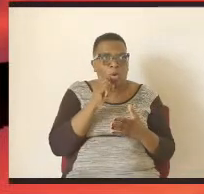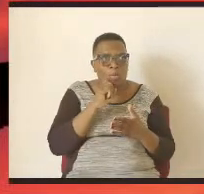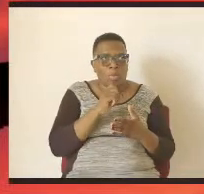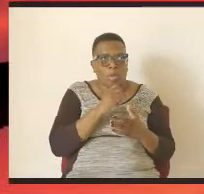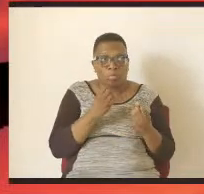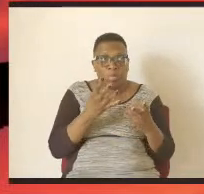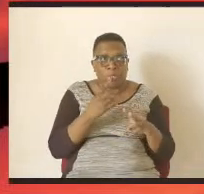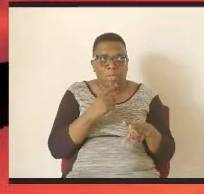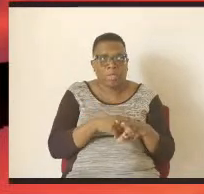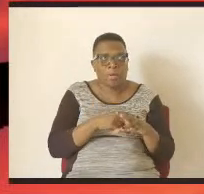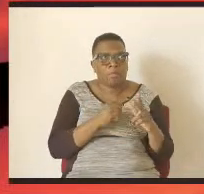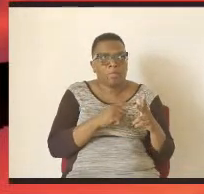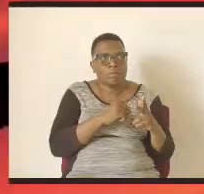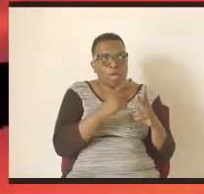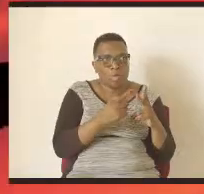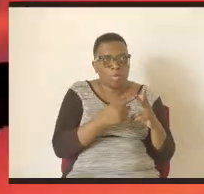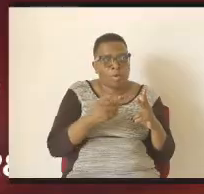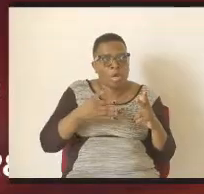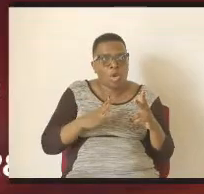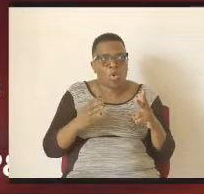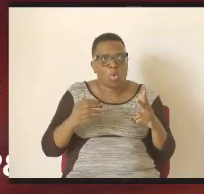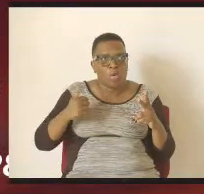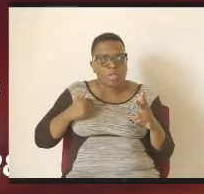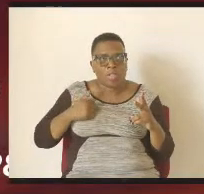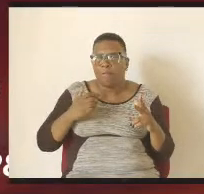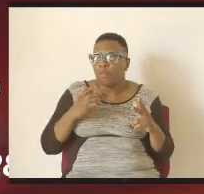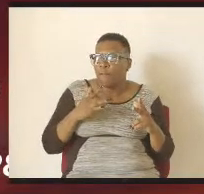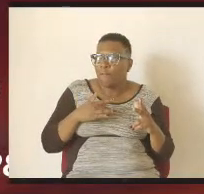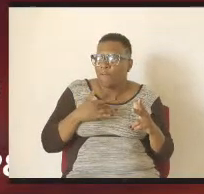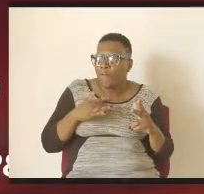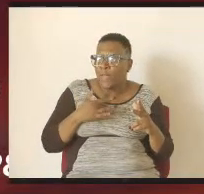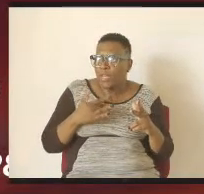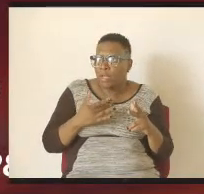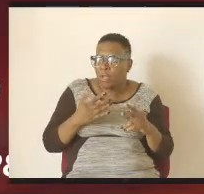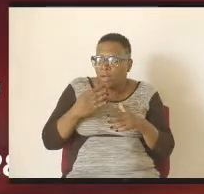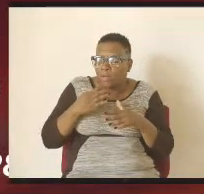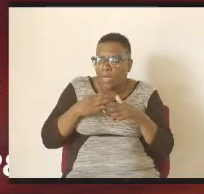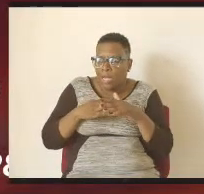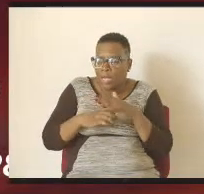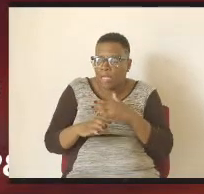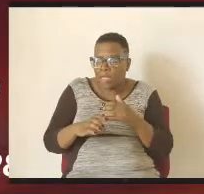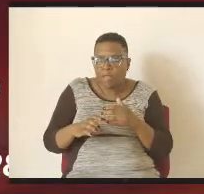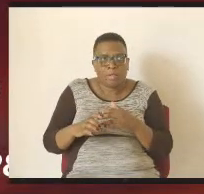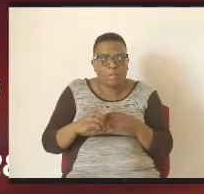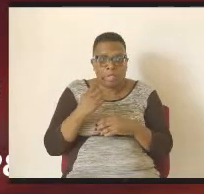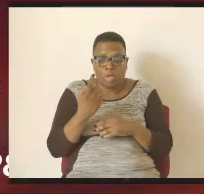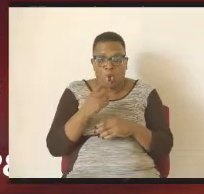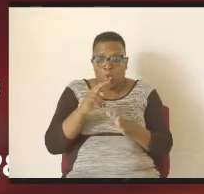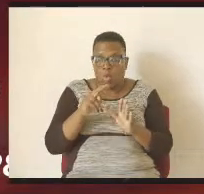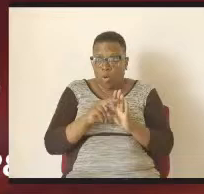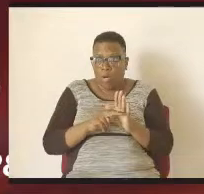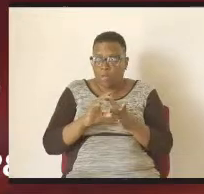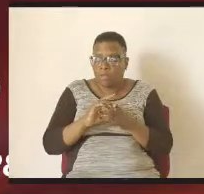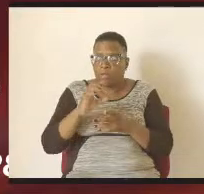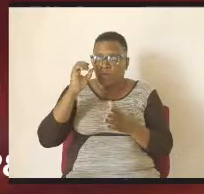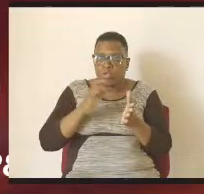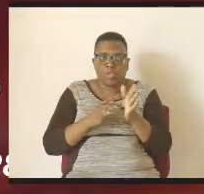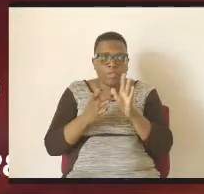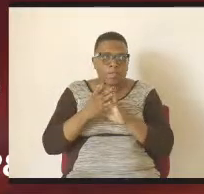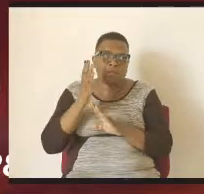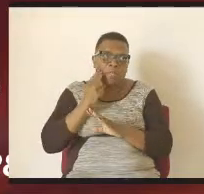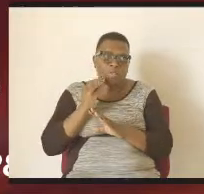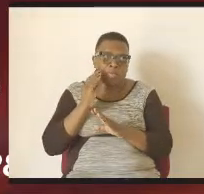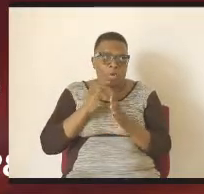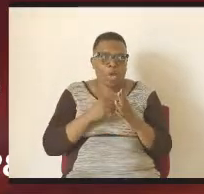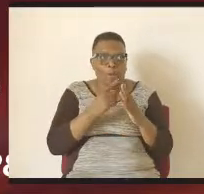possible. Number three, we need to allow ourselves to feel or to enter into the aloneness of his experience. Number